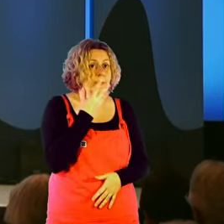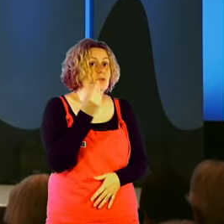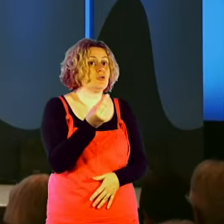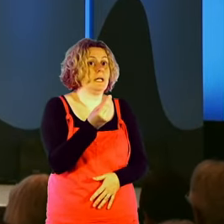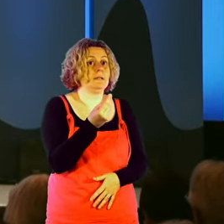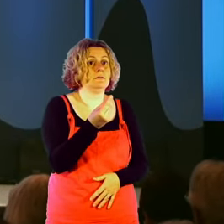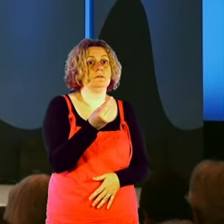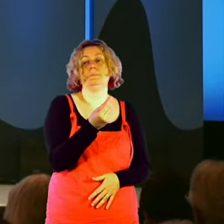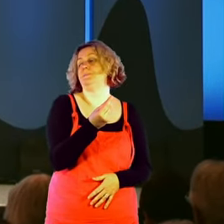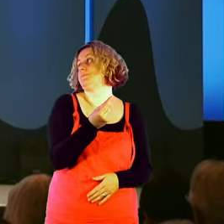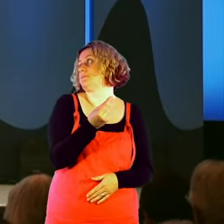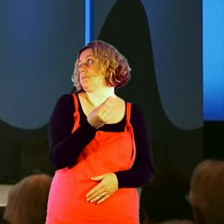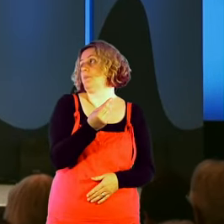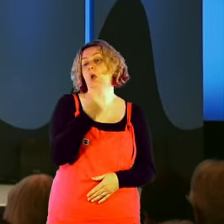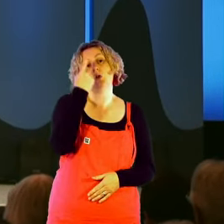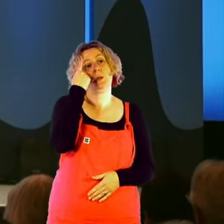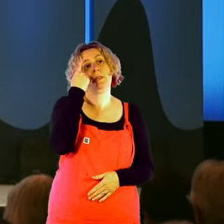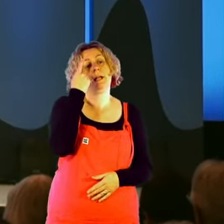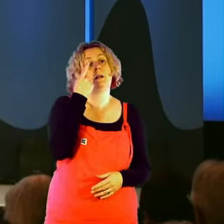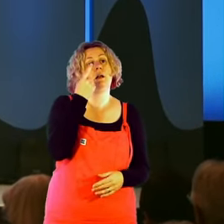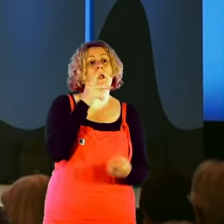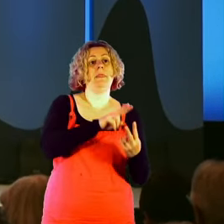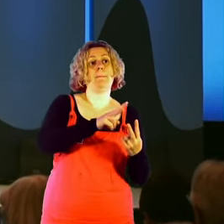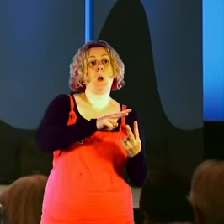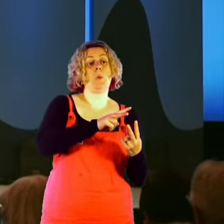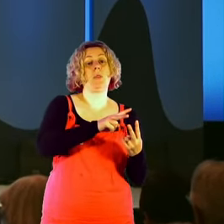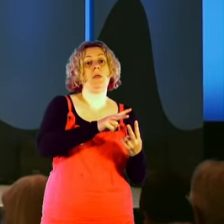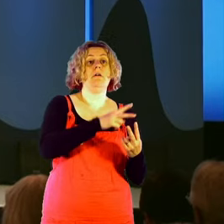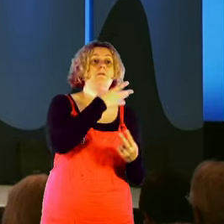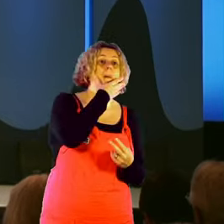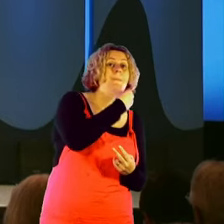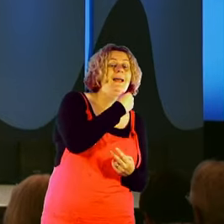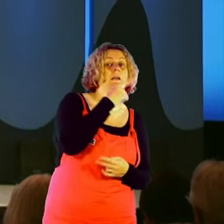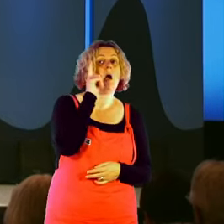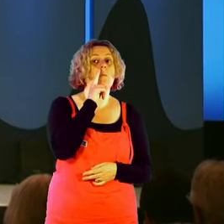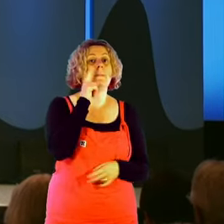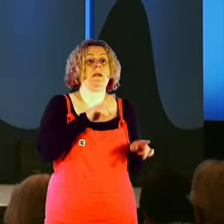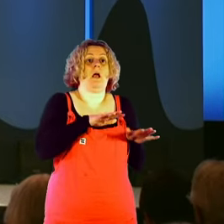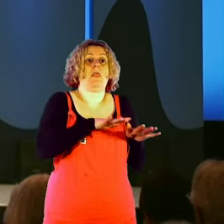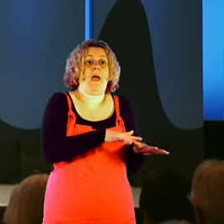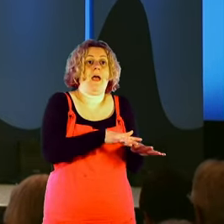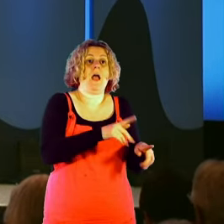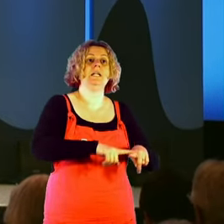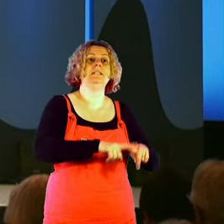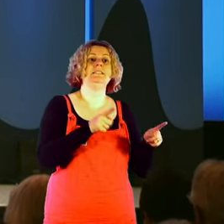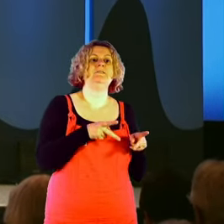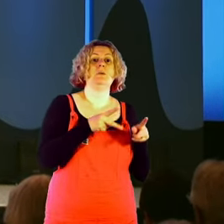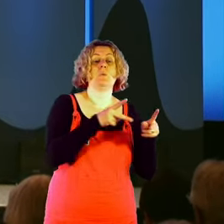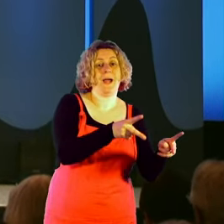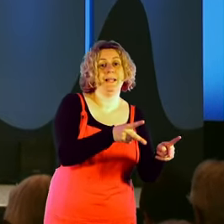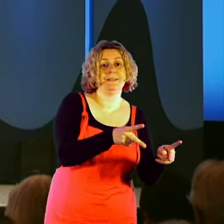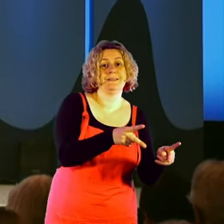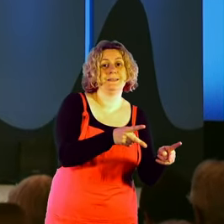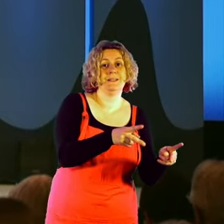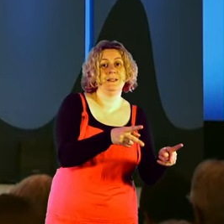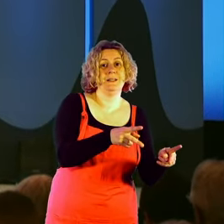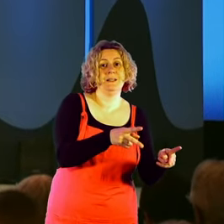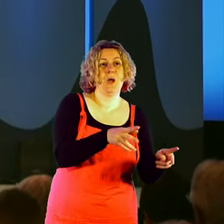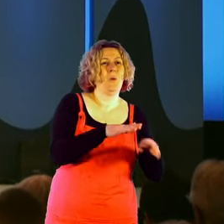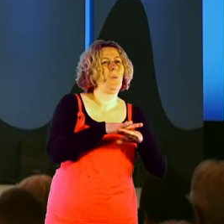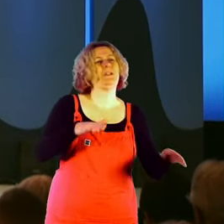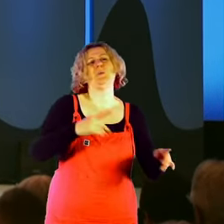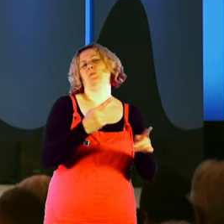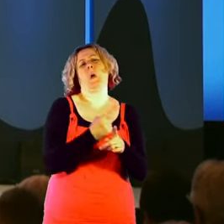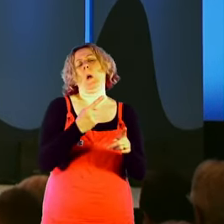think those things do exist for both men and women in different ways. And maybe we don't always talk about them as